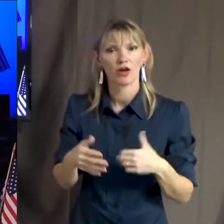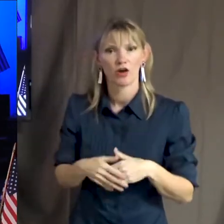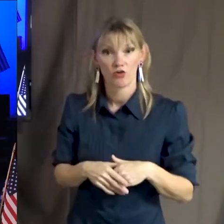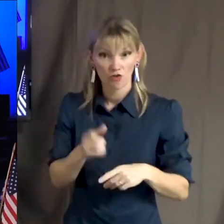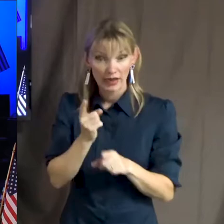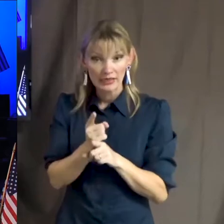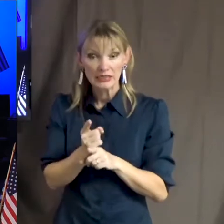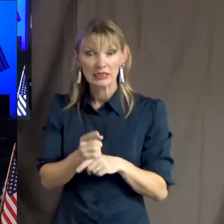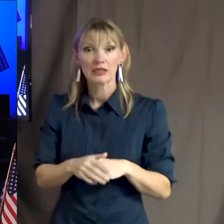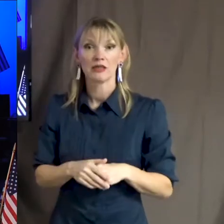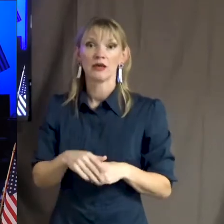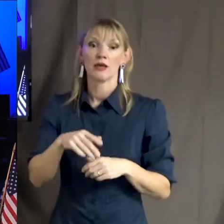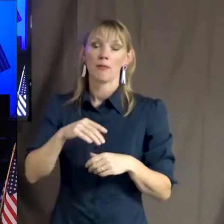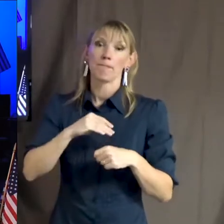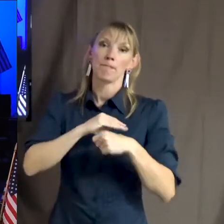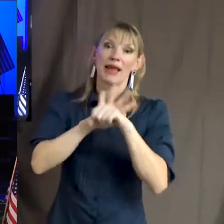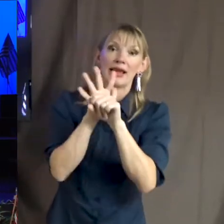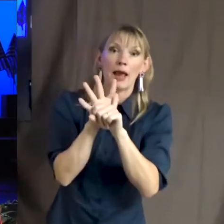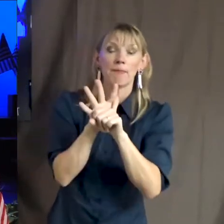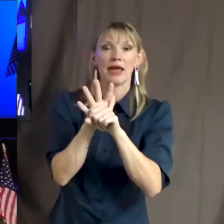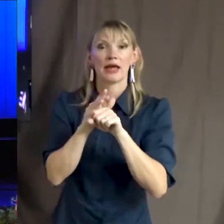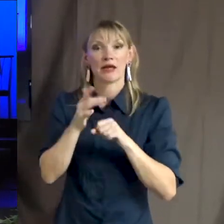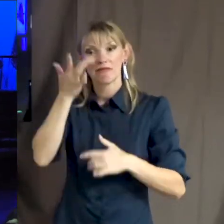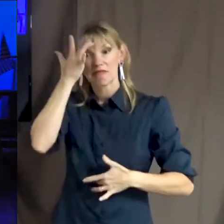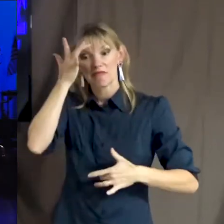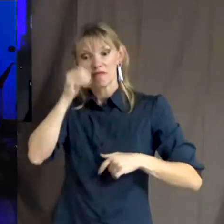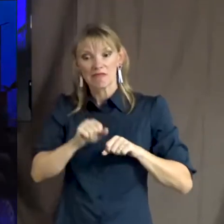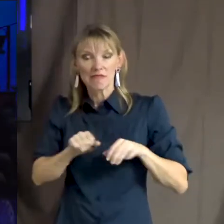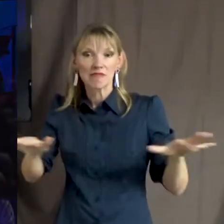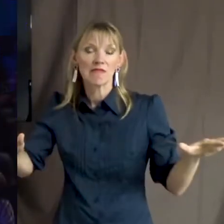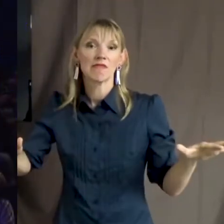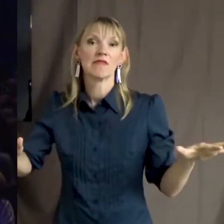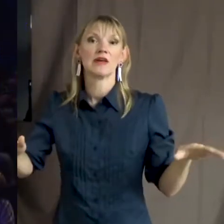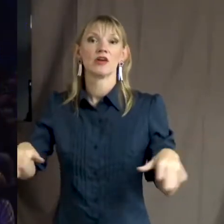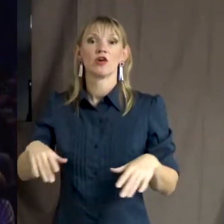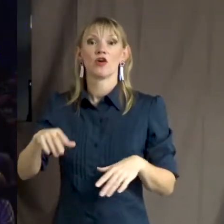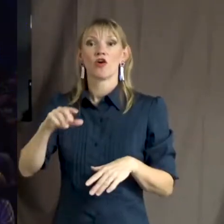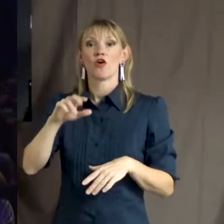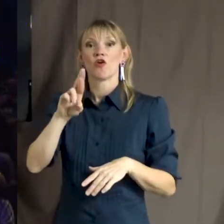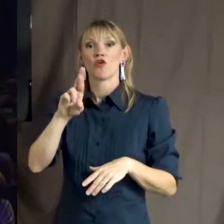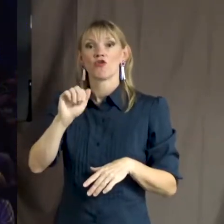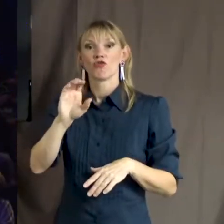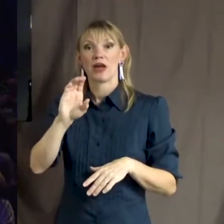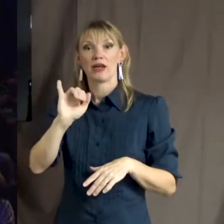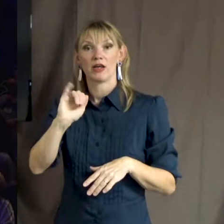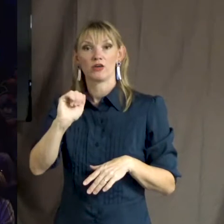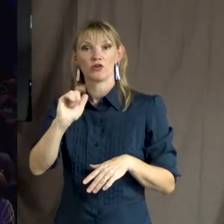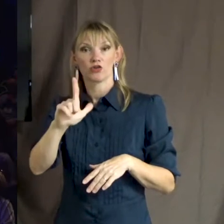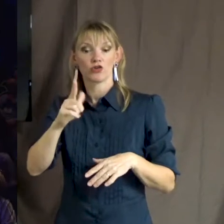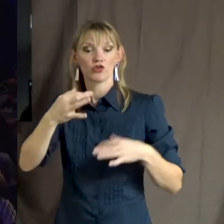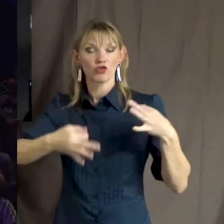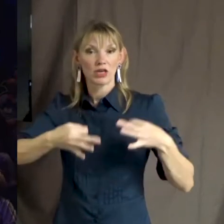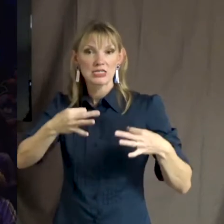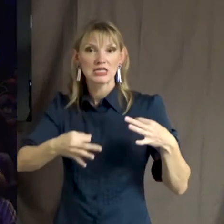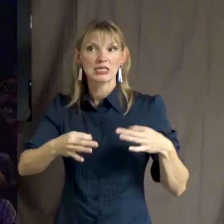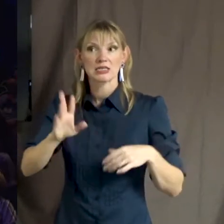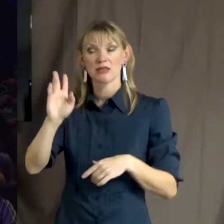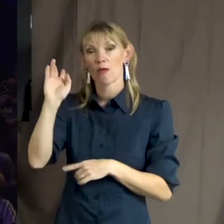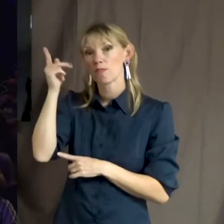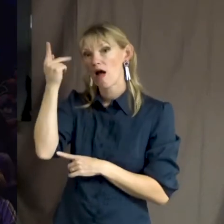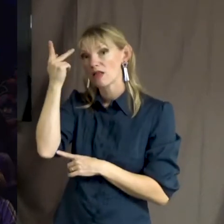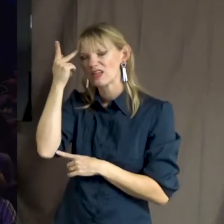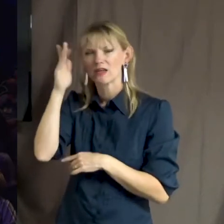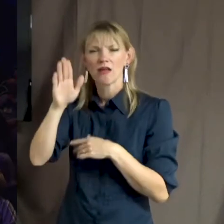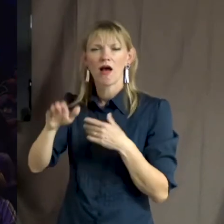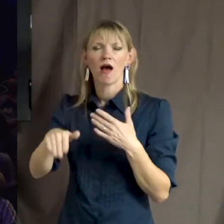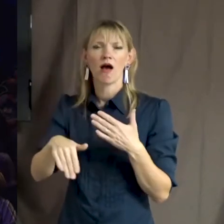right? Pandemics, calls for more racial justice, politics, all of